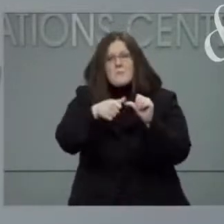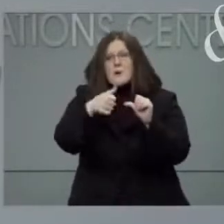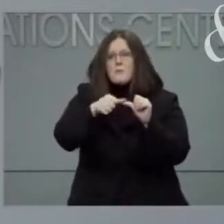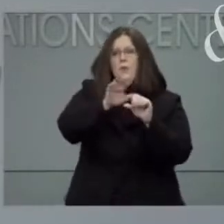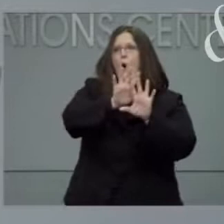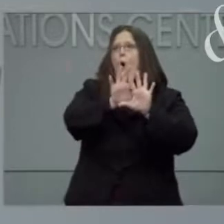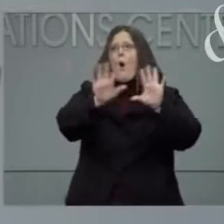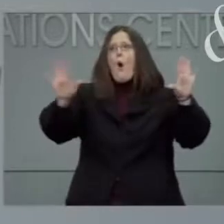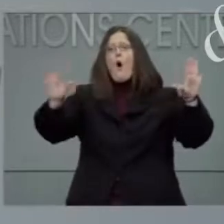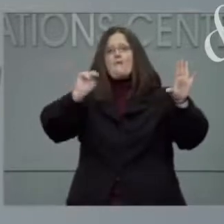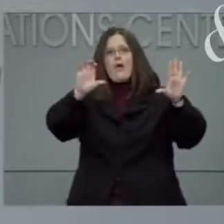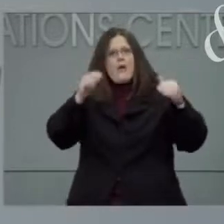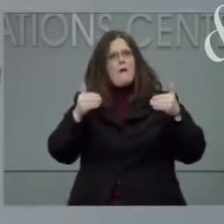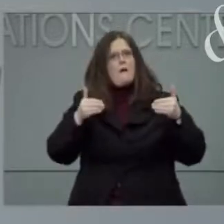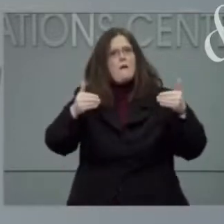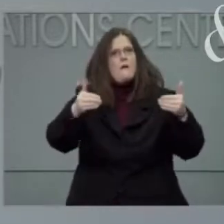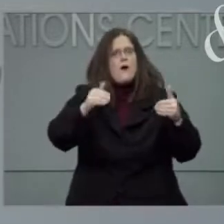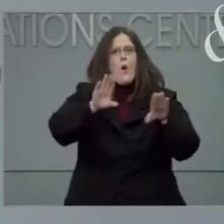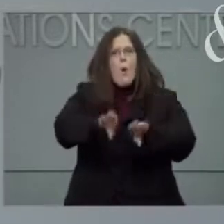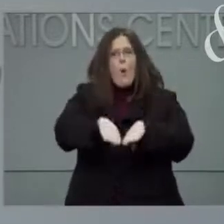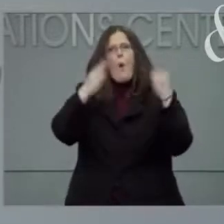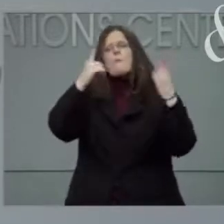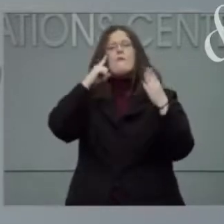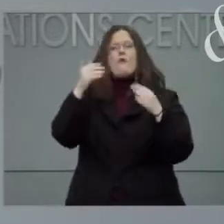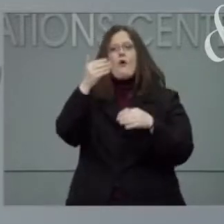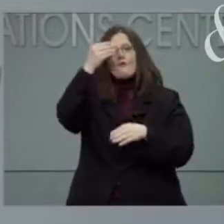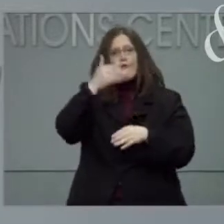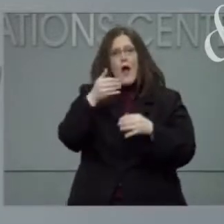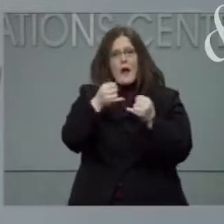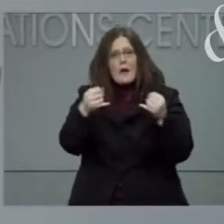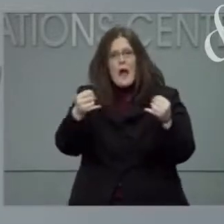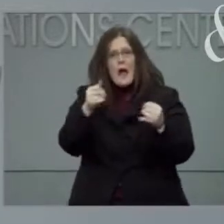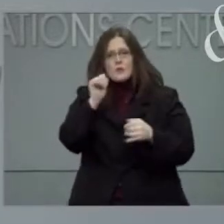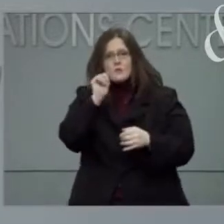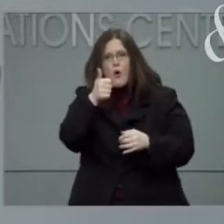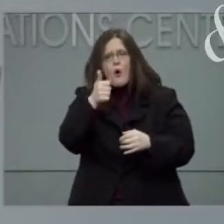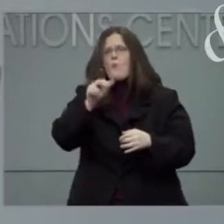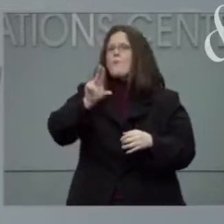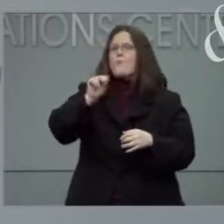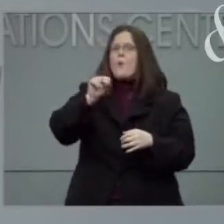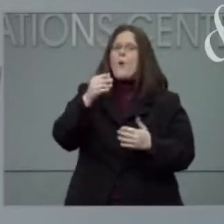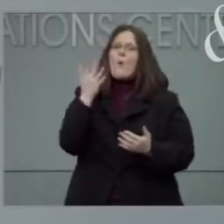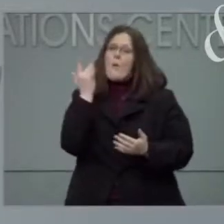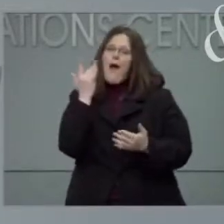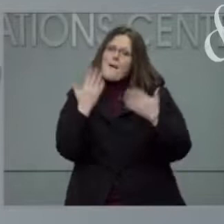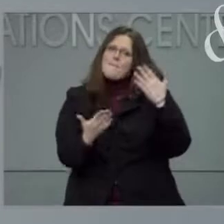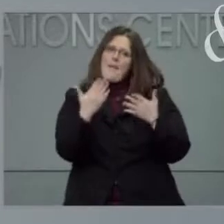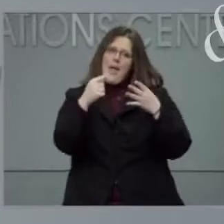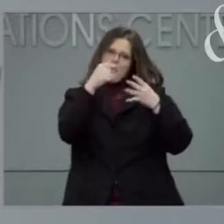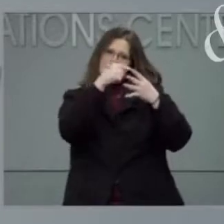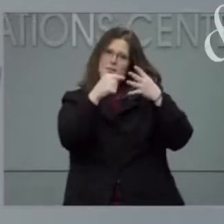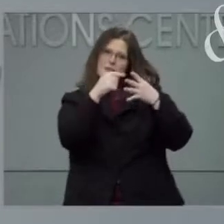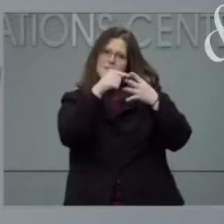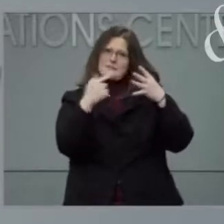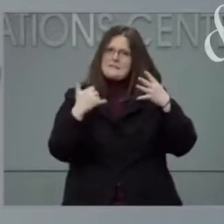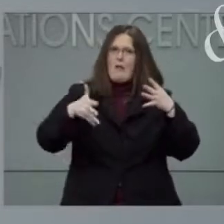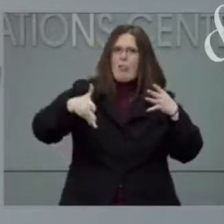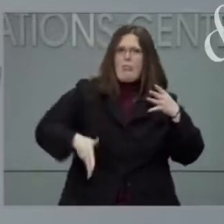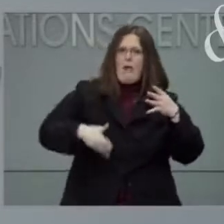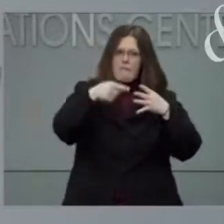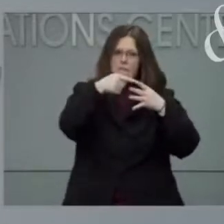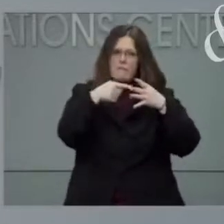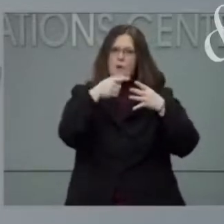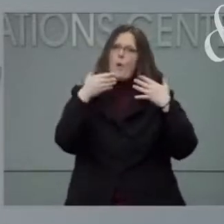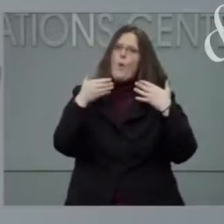frontline essential workers on March 3rd if they're still experiencing high demand for vaccines from those current groups. To slow the